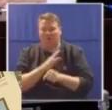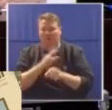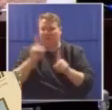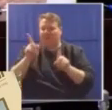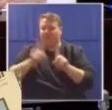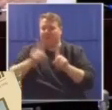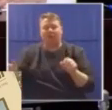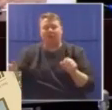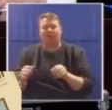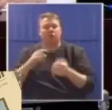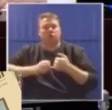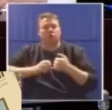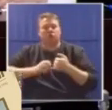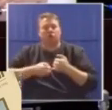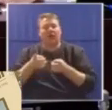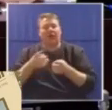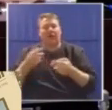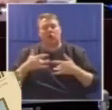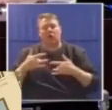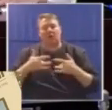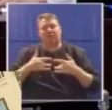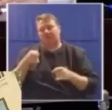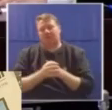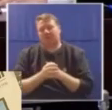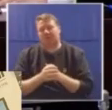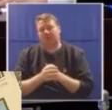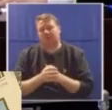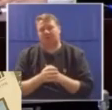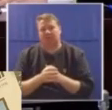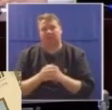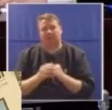deal with this crisis. We continue